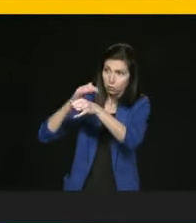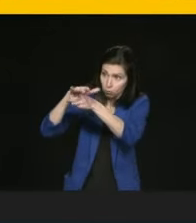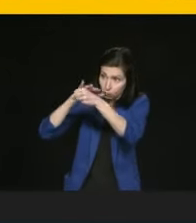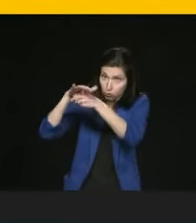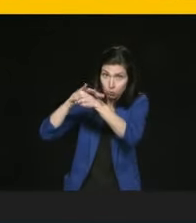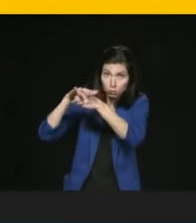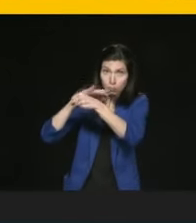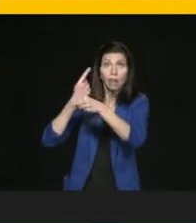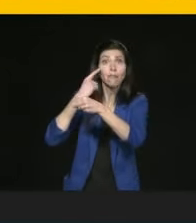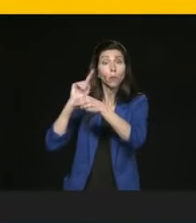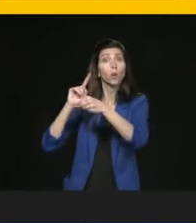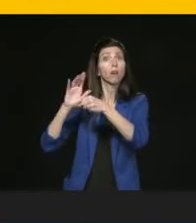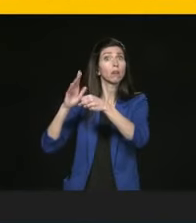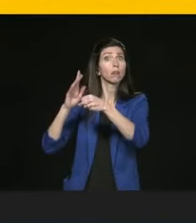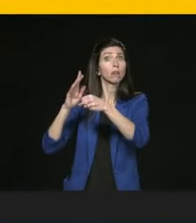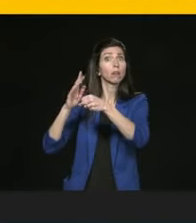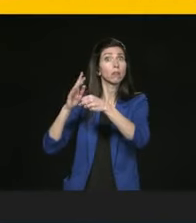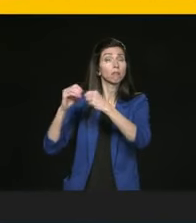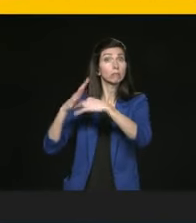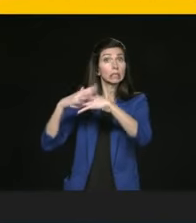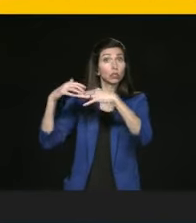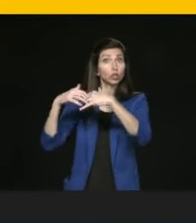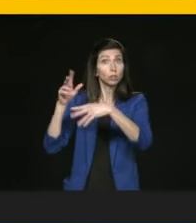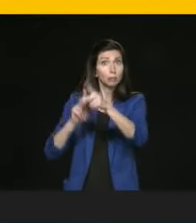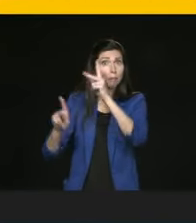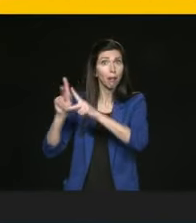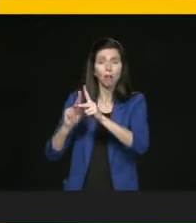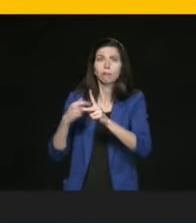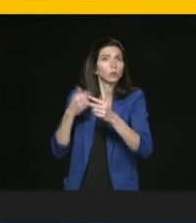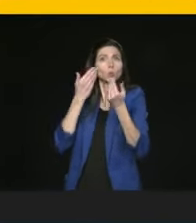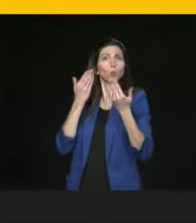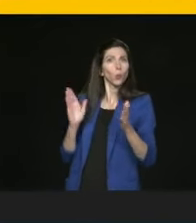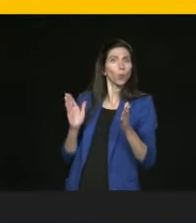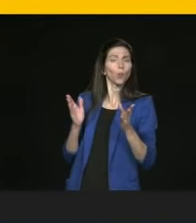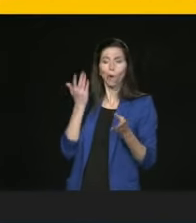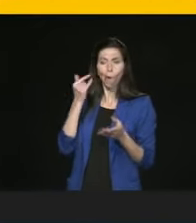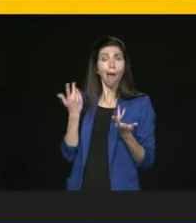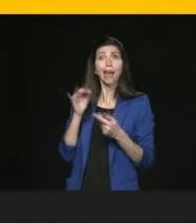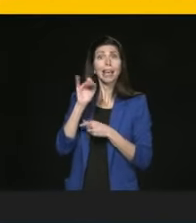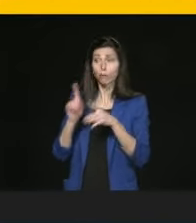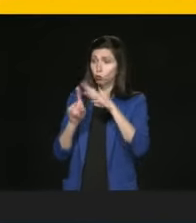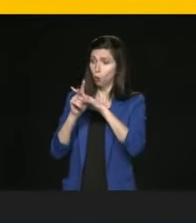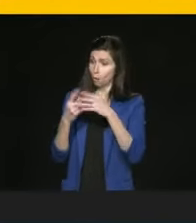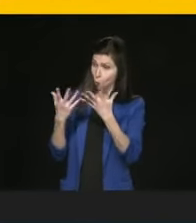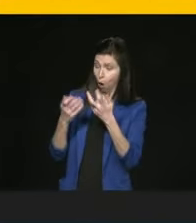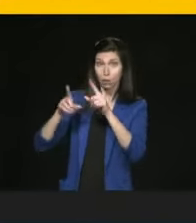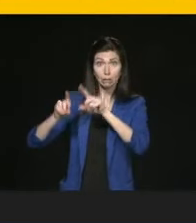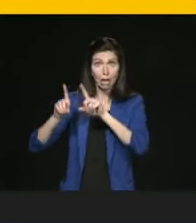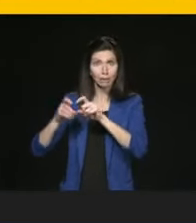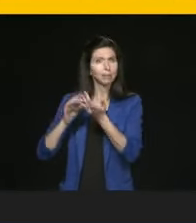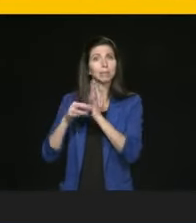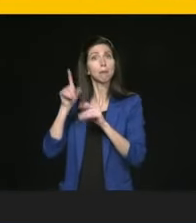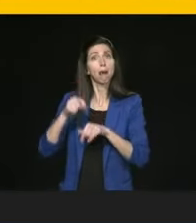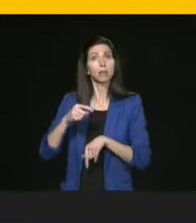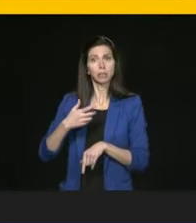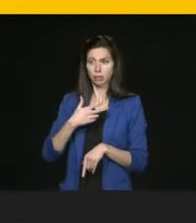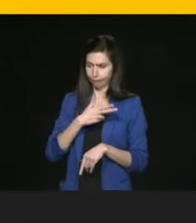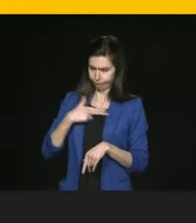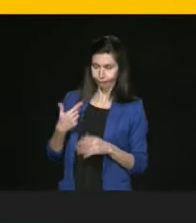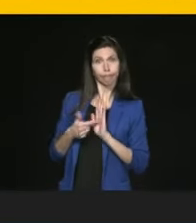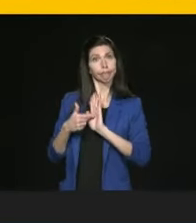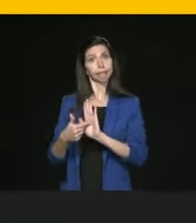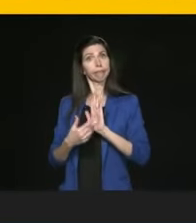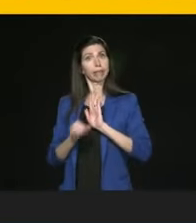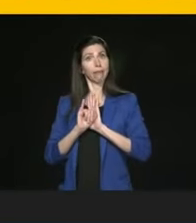have to self-identify as Indigenous during a test. But I